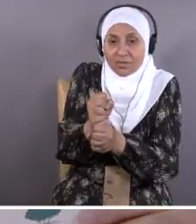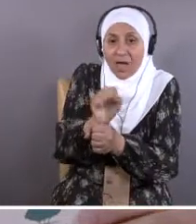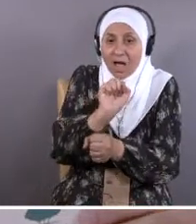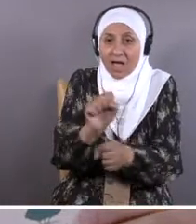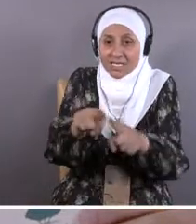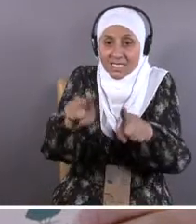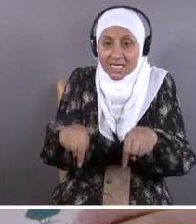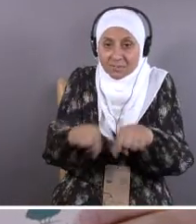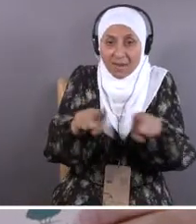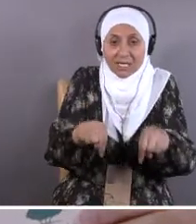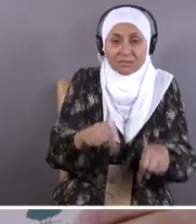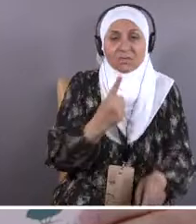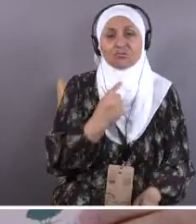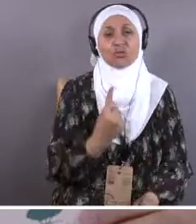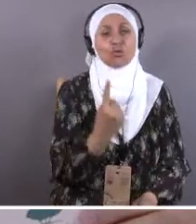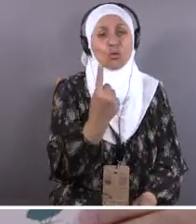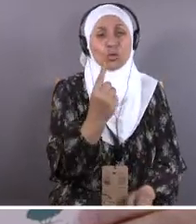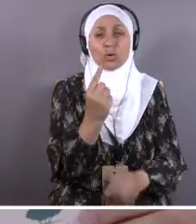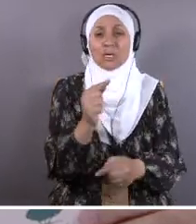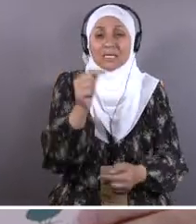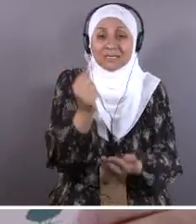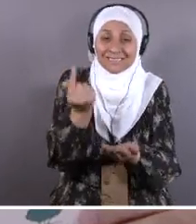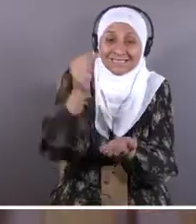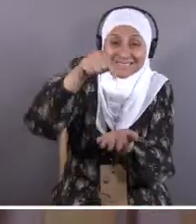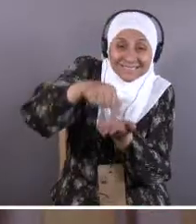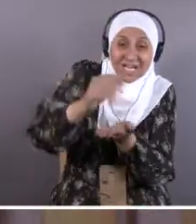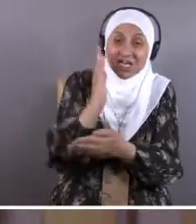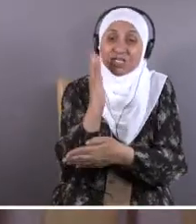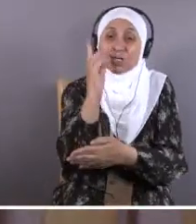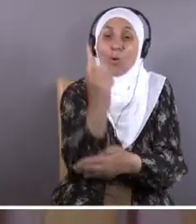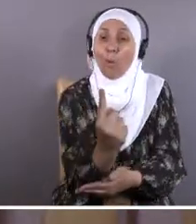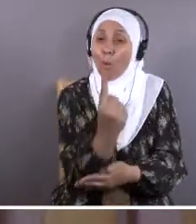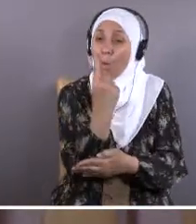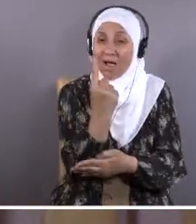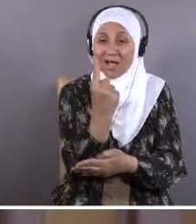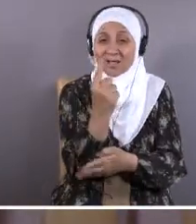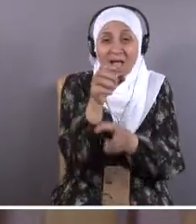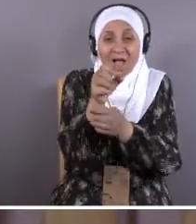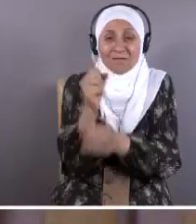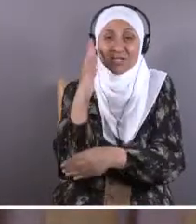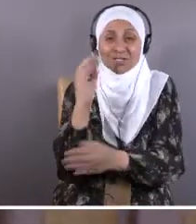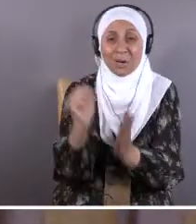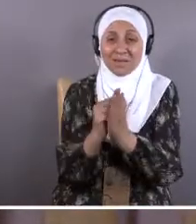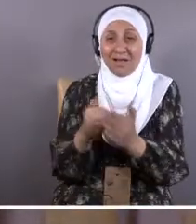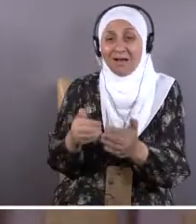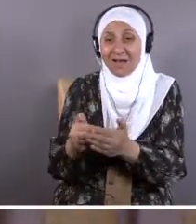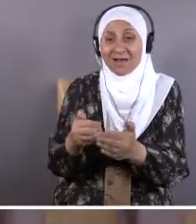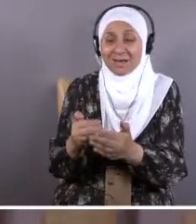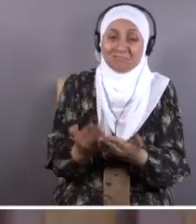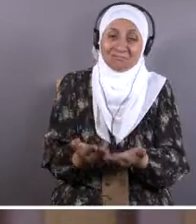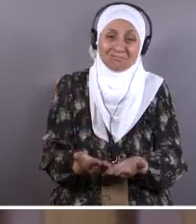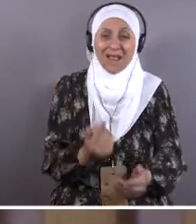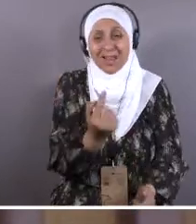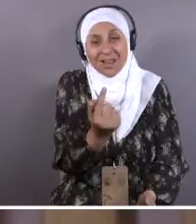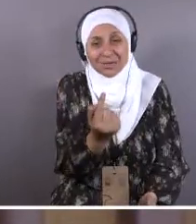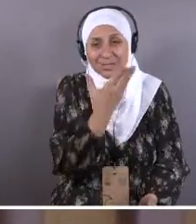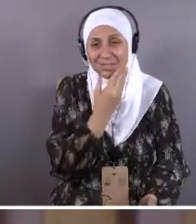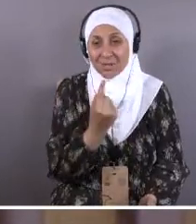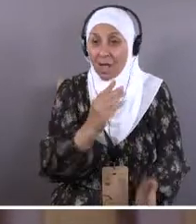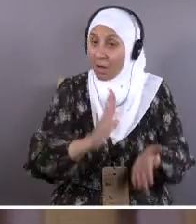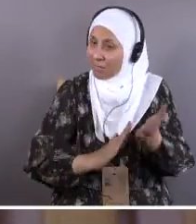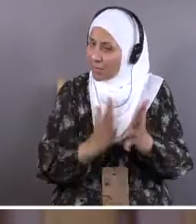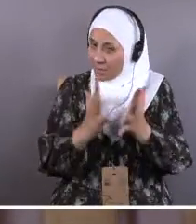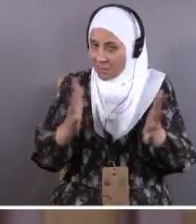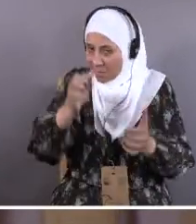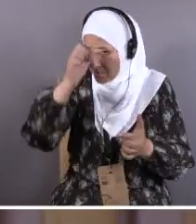people try to plant and preserve the areas that they have. I just hope that each one of us would at least